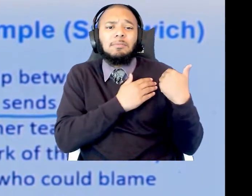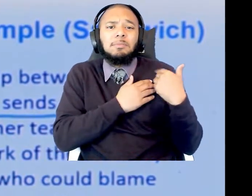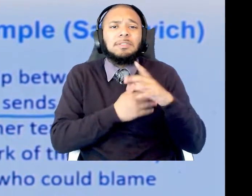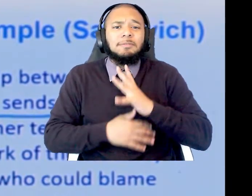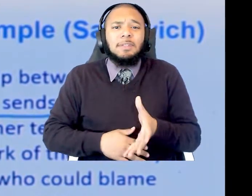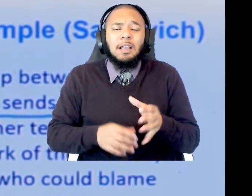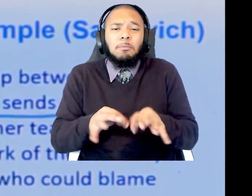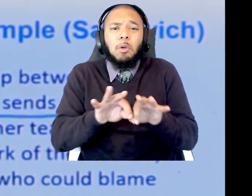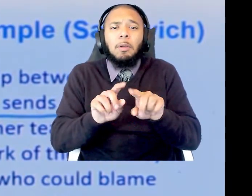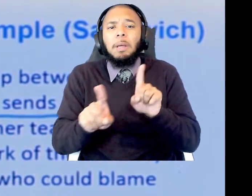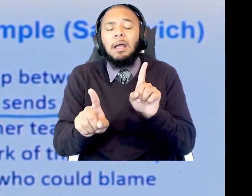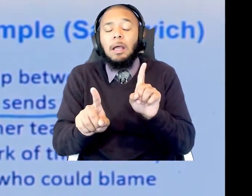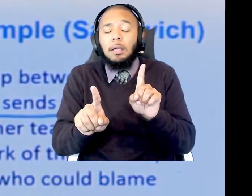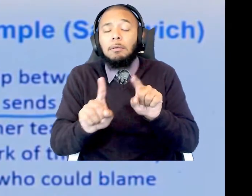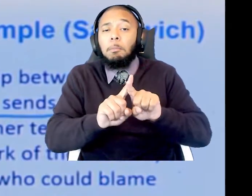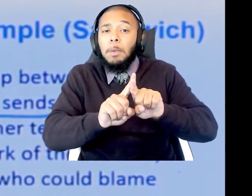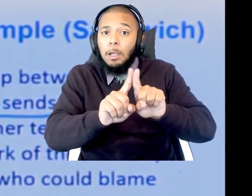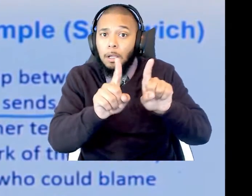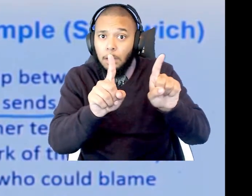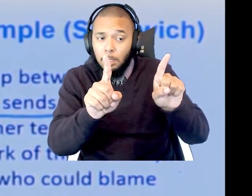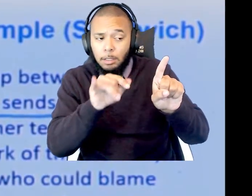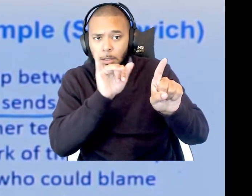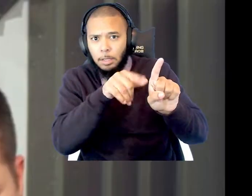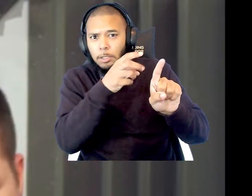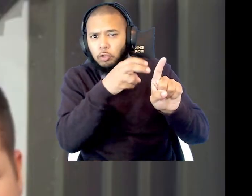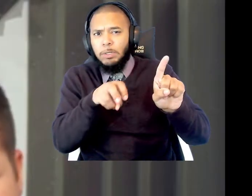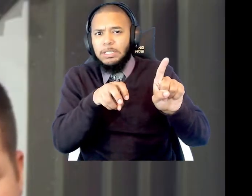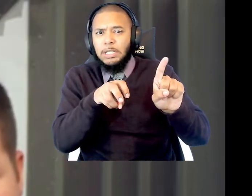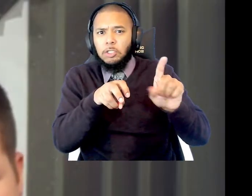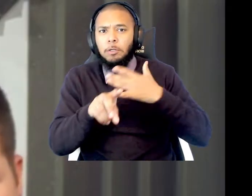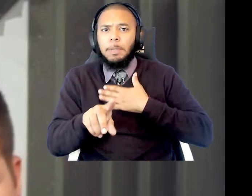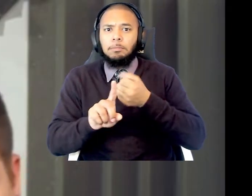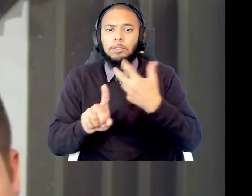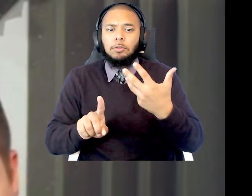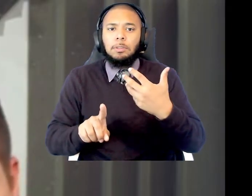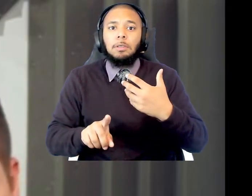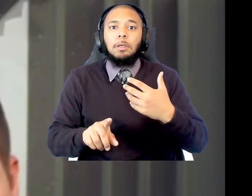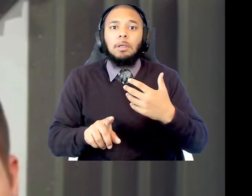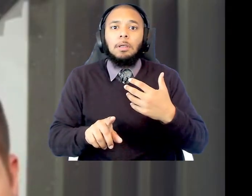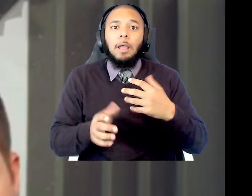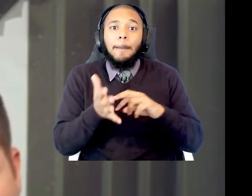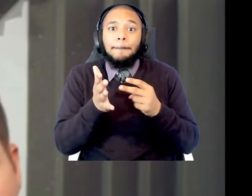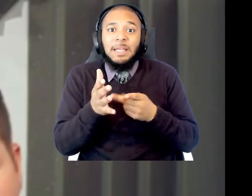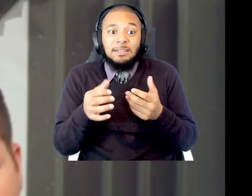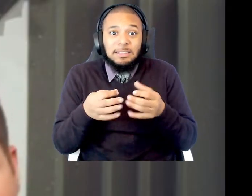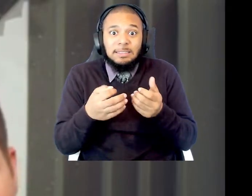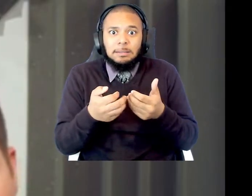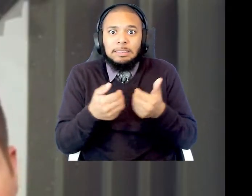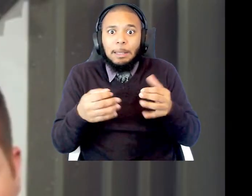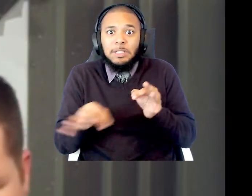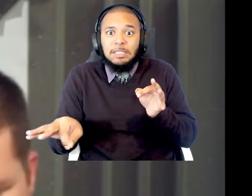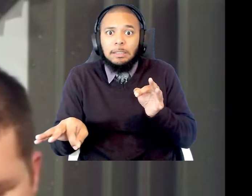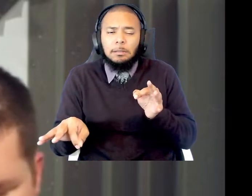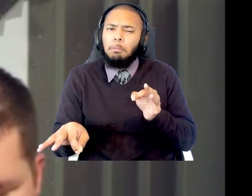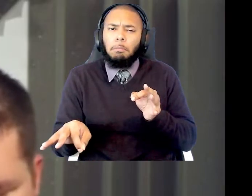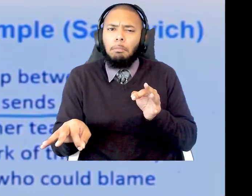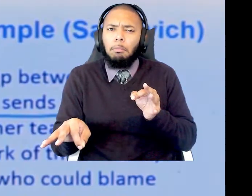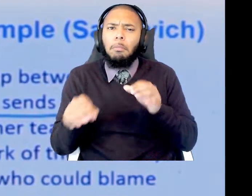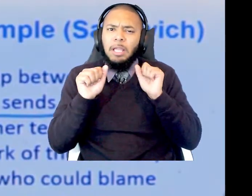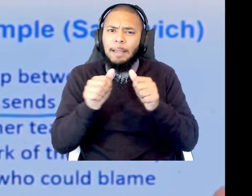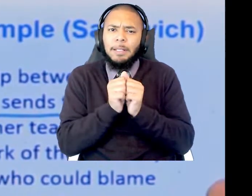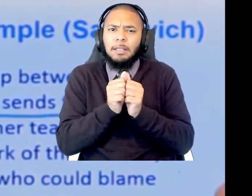But there is my transition to my warrant. Notice that it's not necessarily its own separate sentence. They can be together. It's all